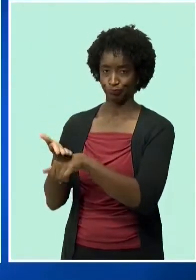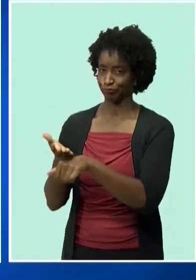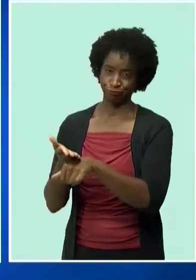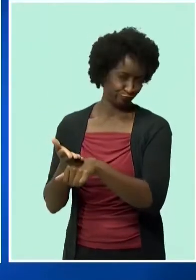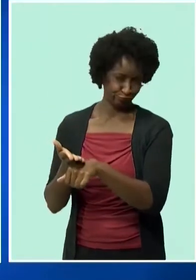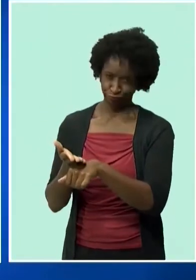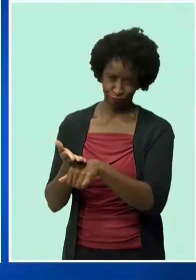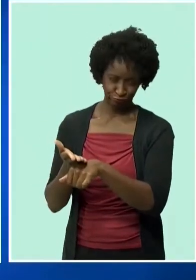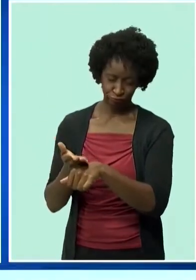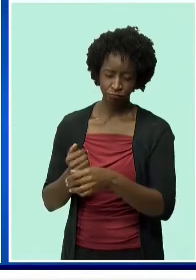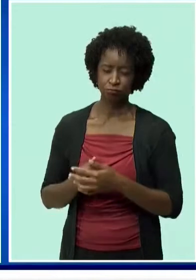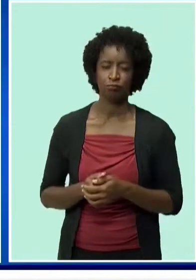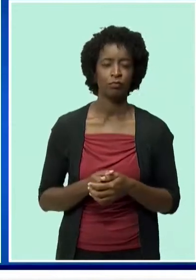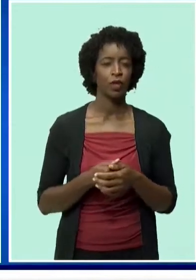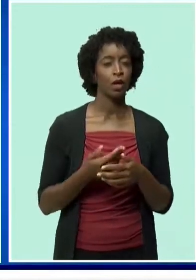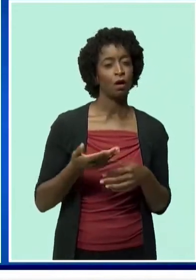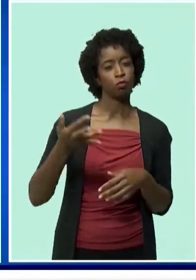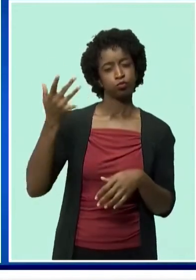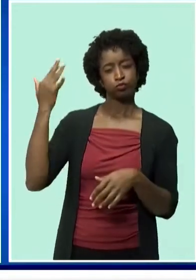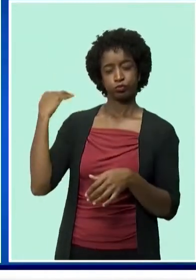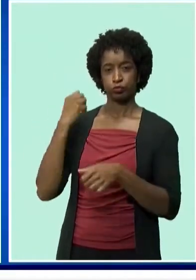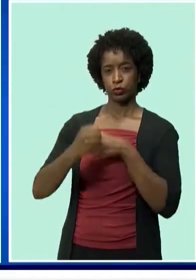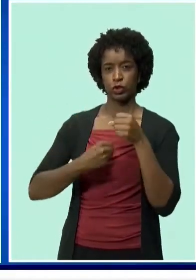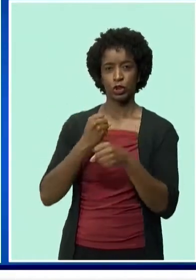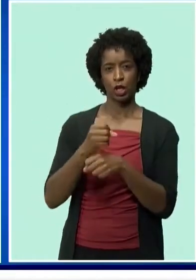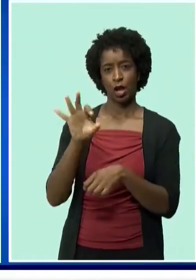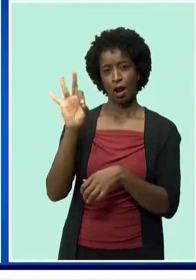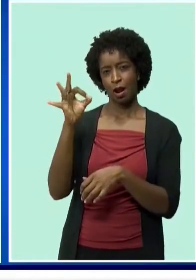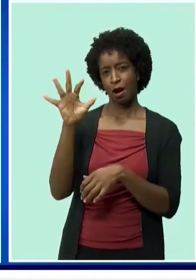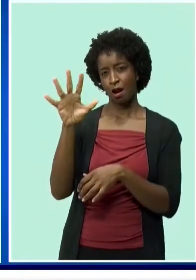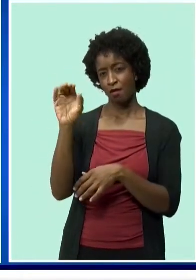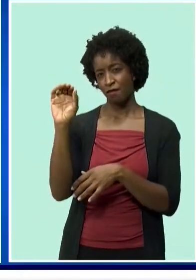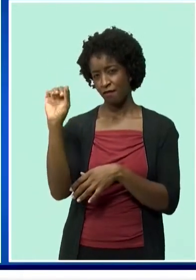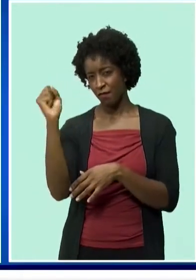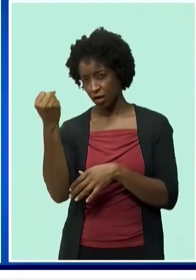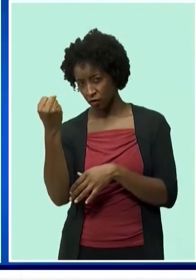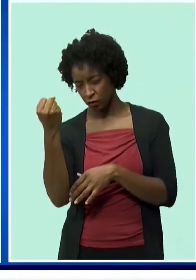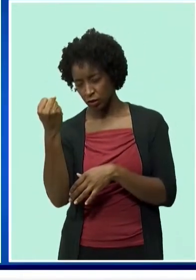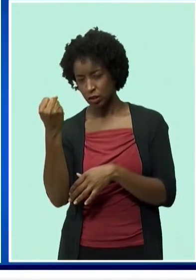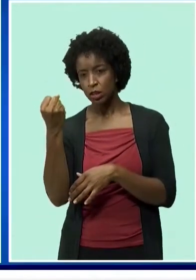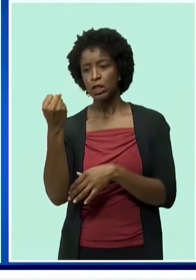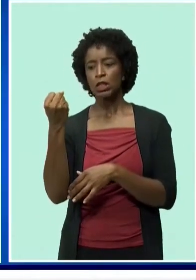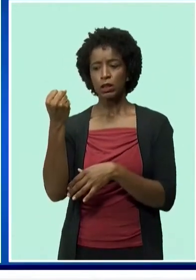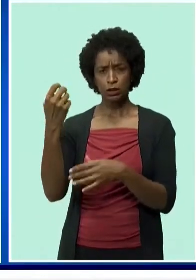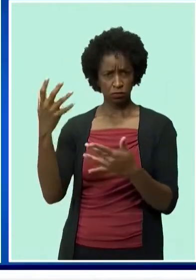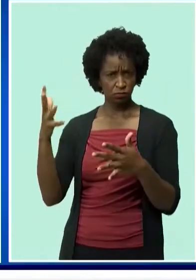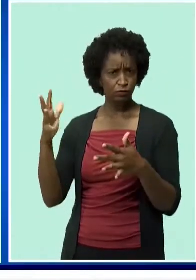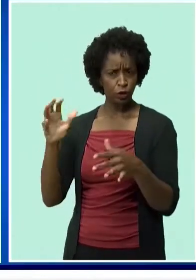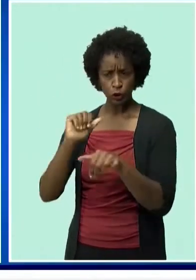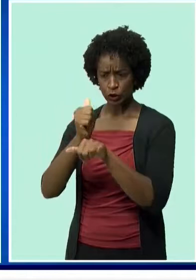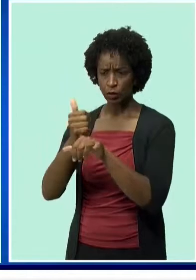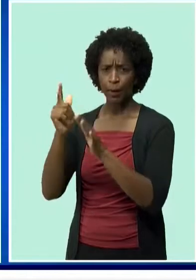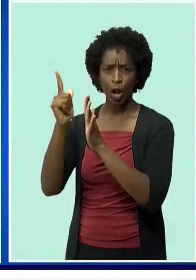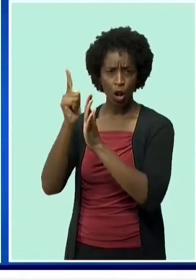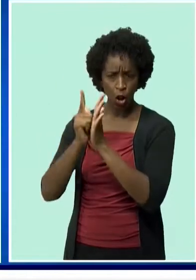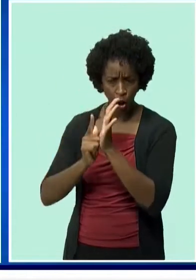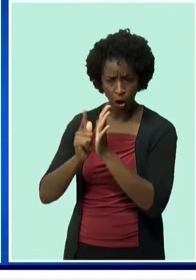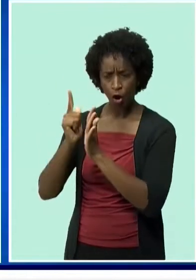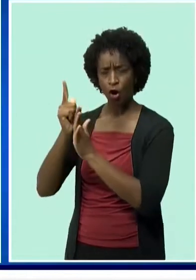back into the 1950s, there is a set of penal